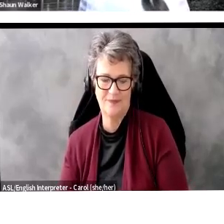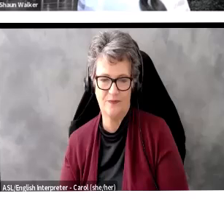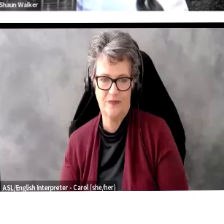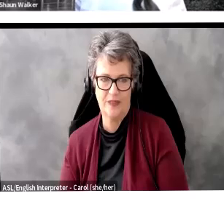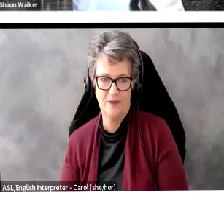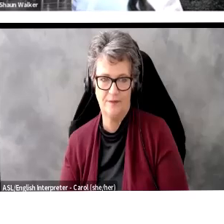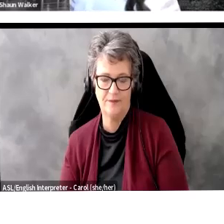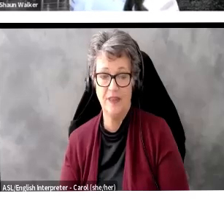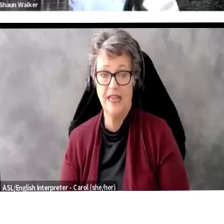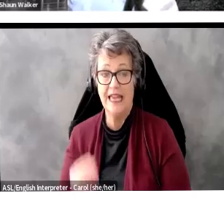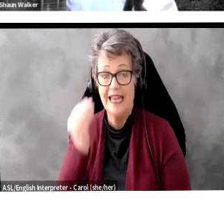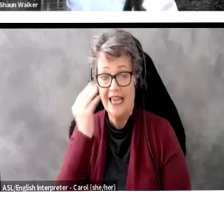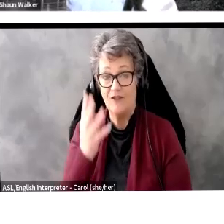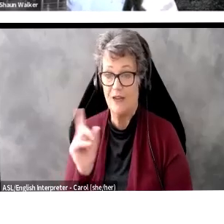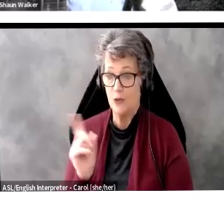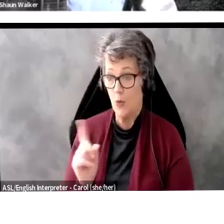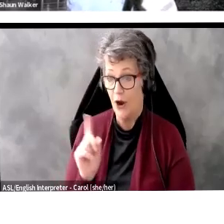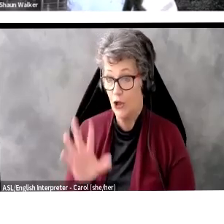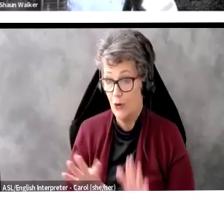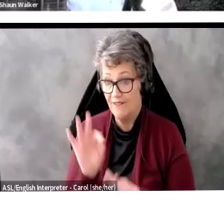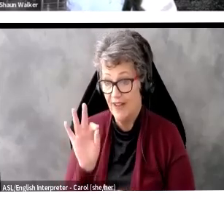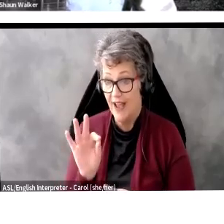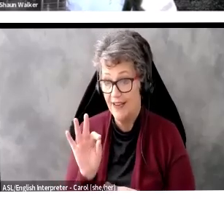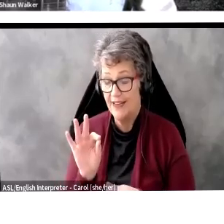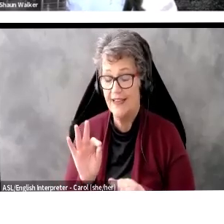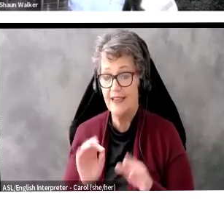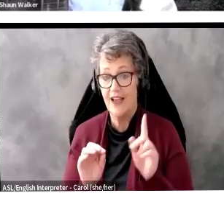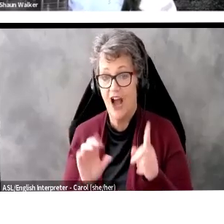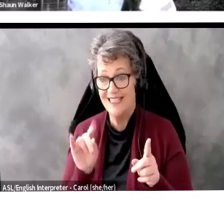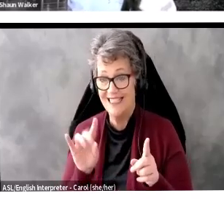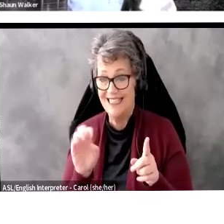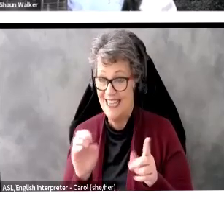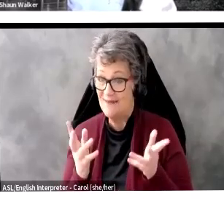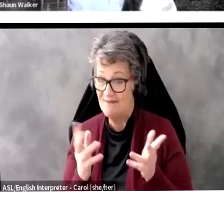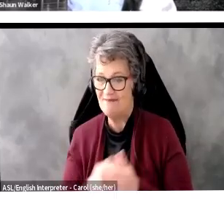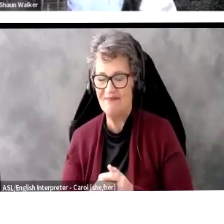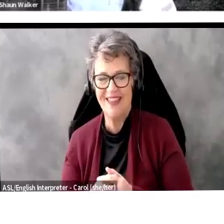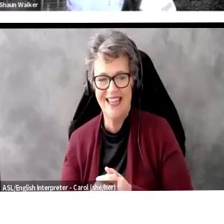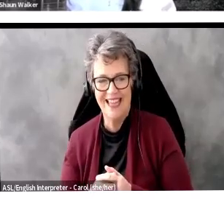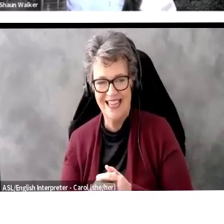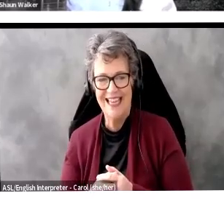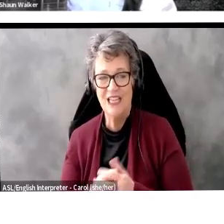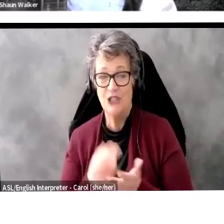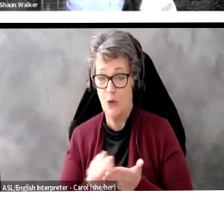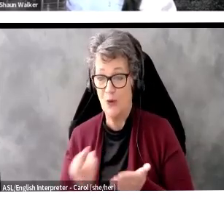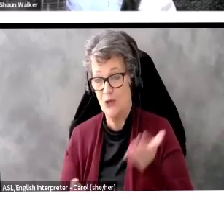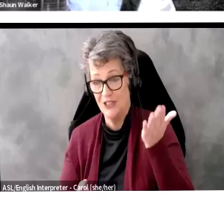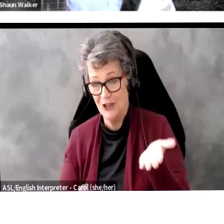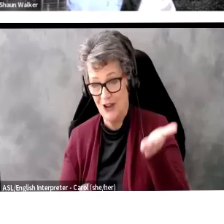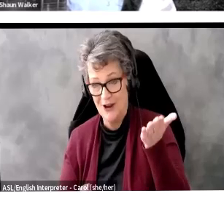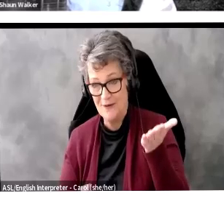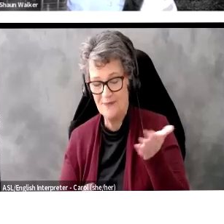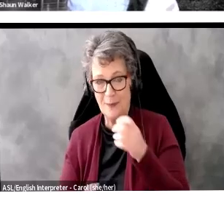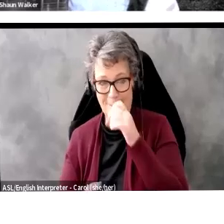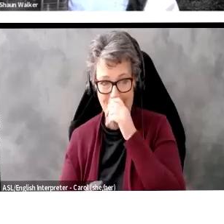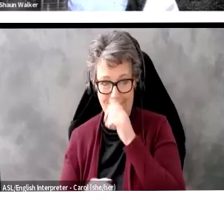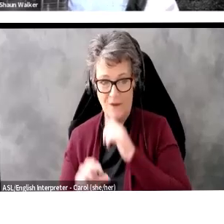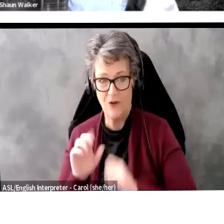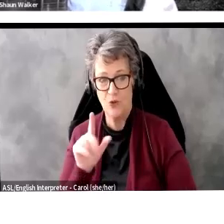So, information of where can it be found on CTE. The resources are here for